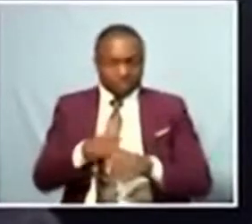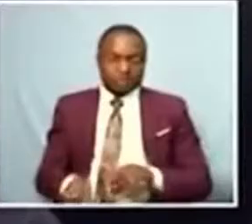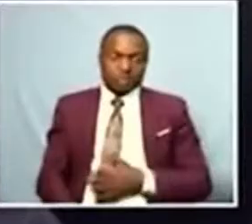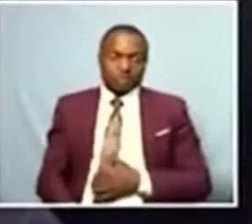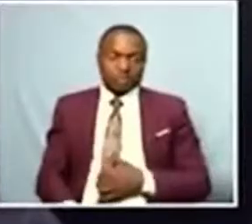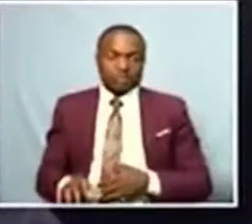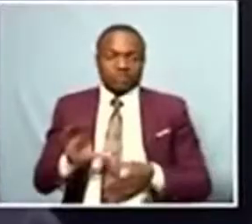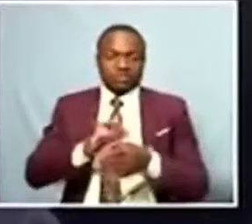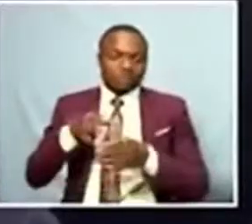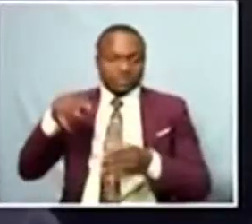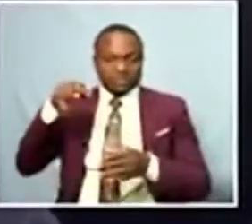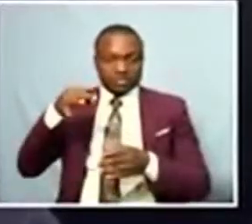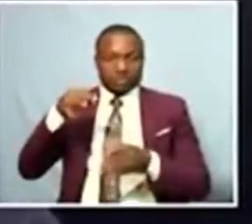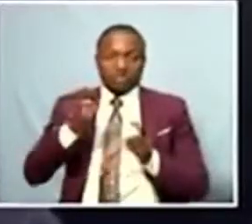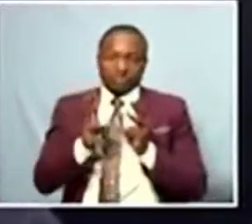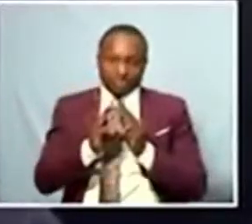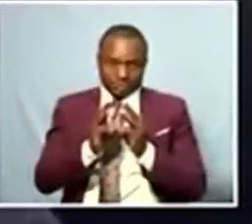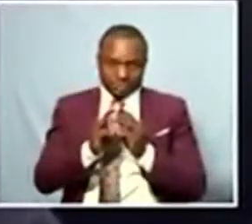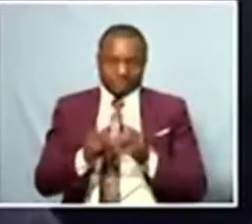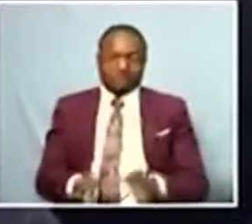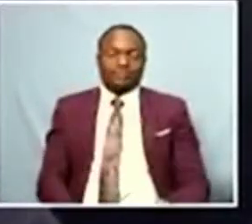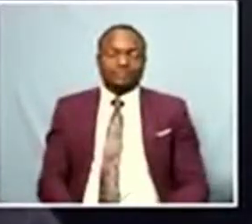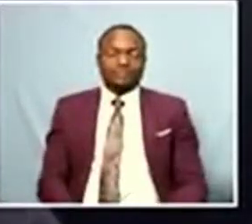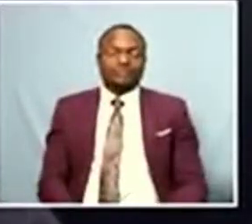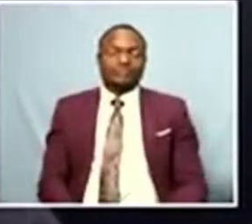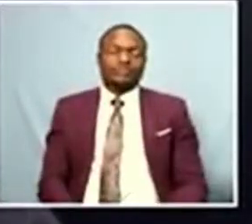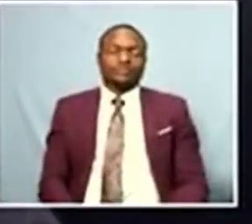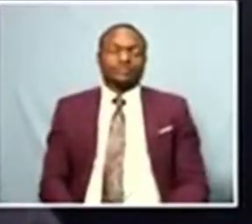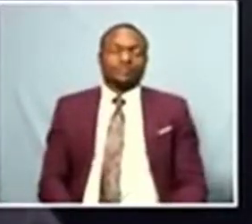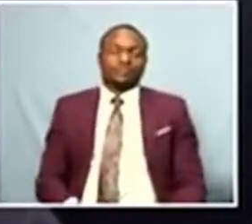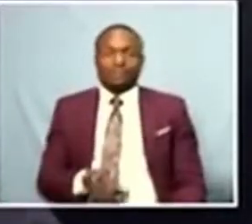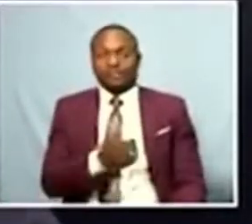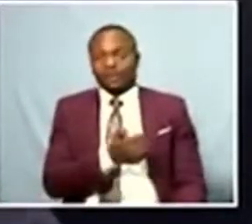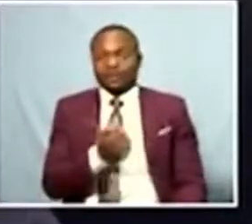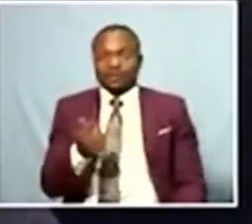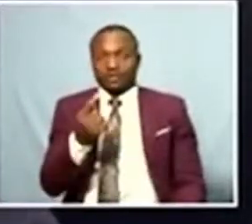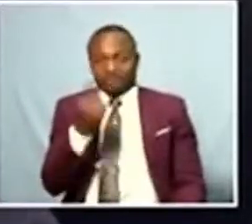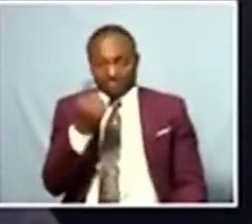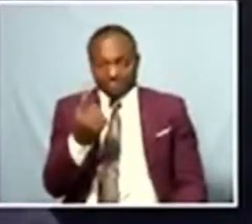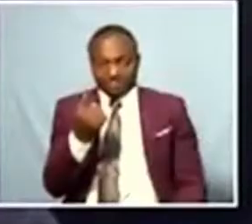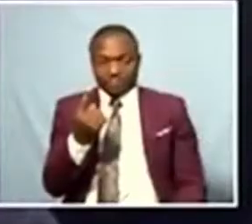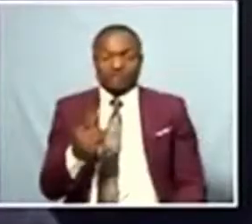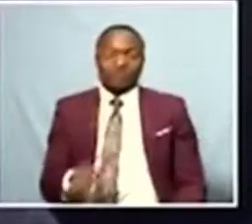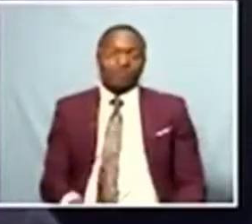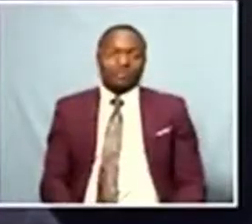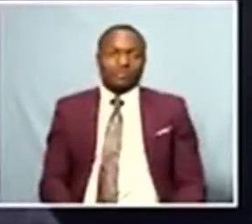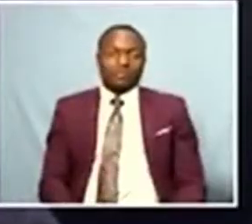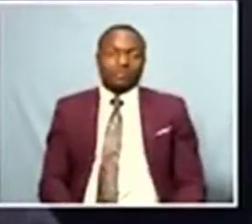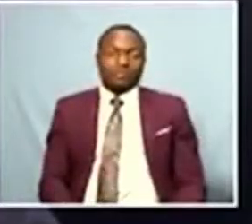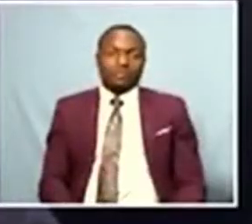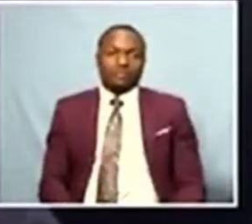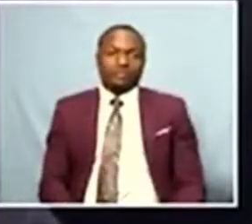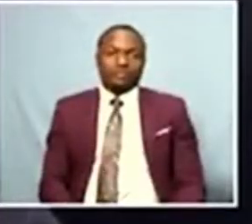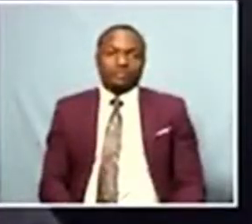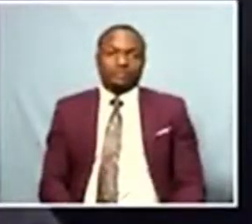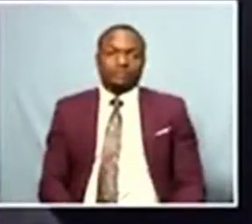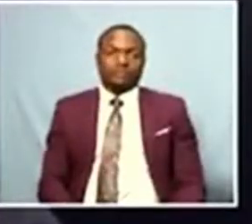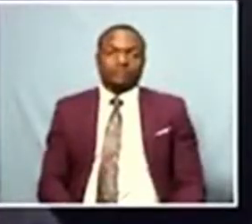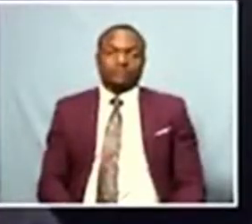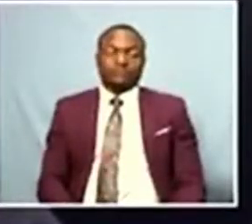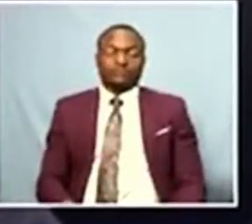the stakeholders meeting. And also the other one, Chair, on the threshold of